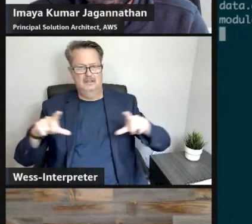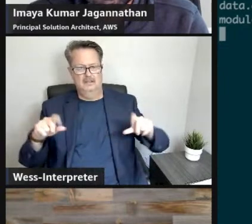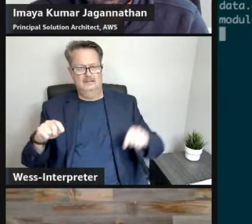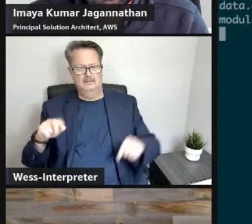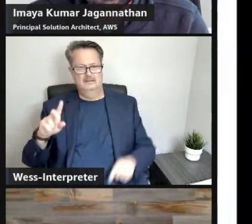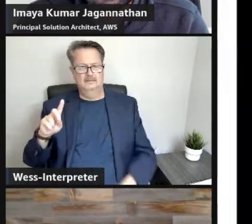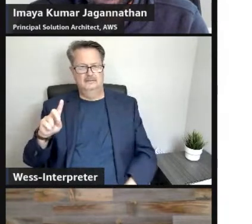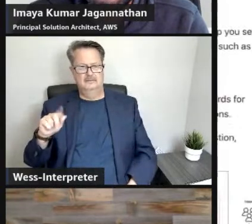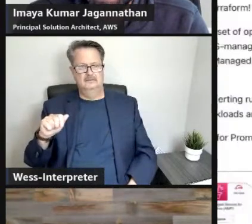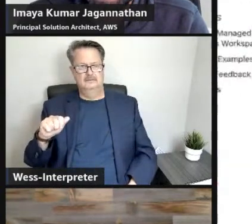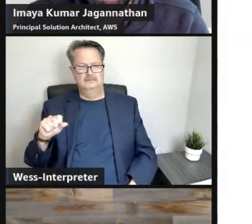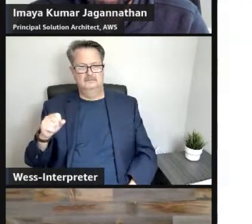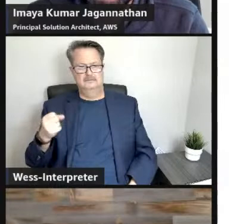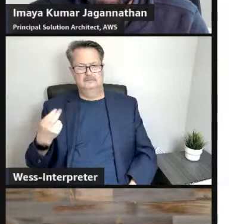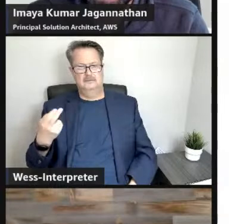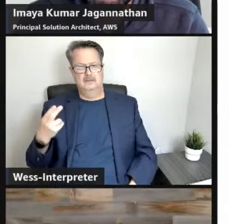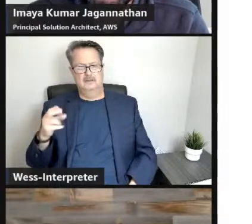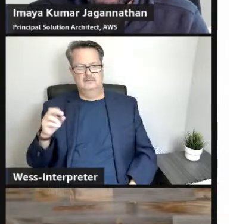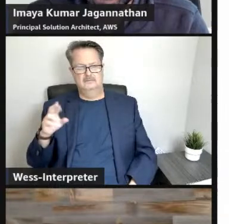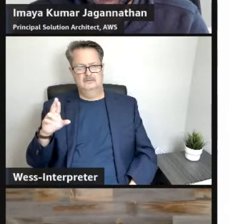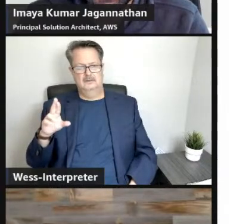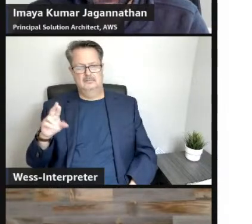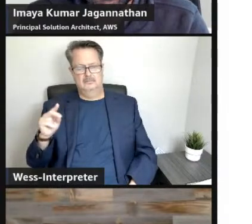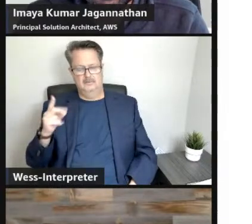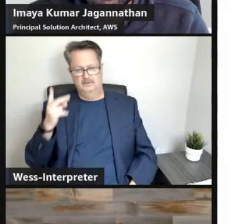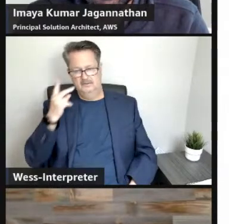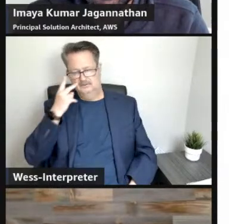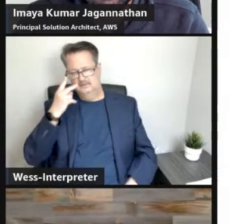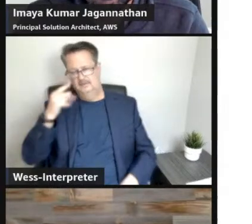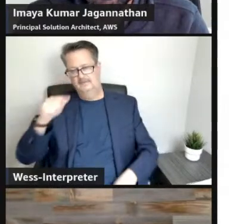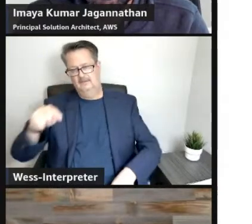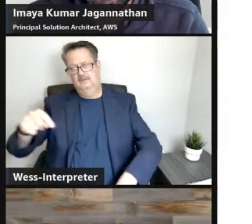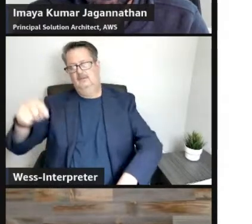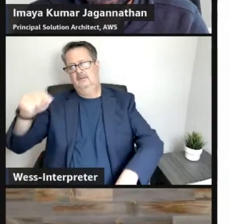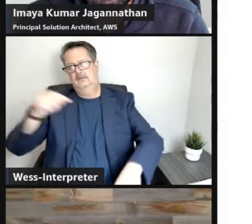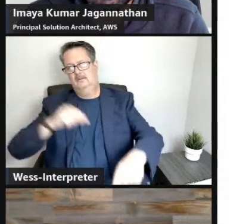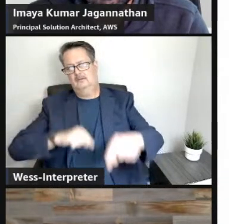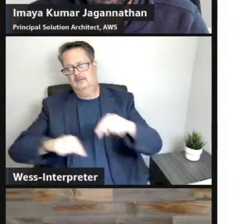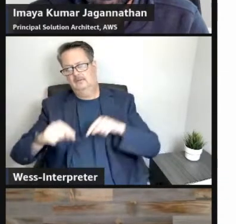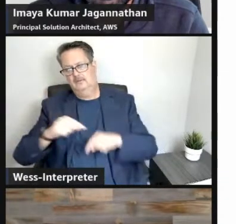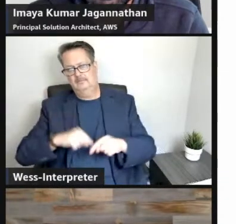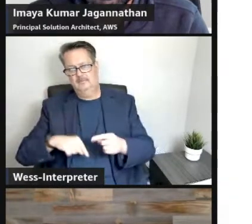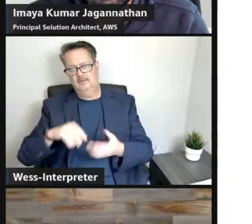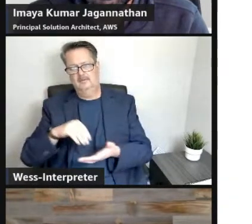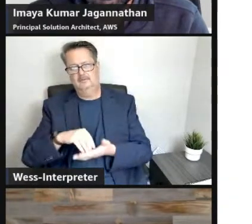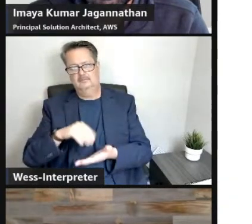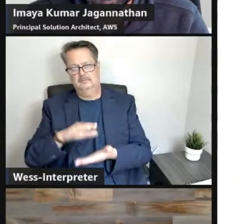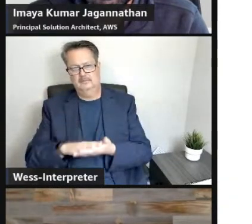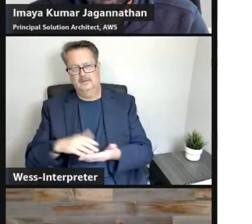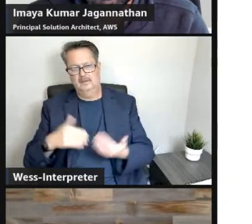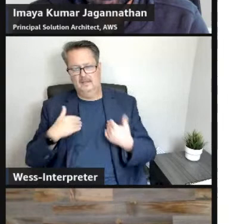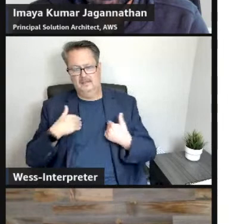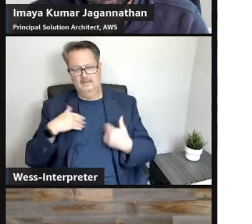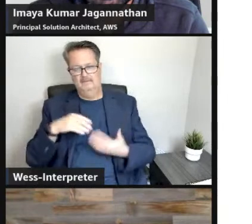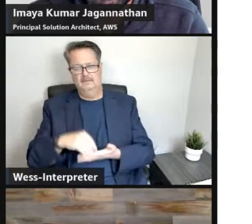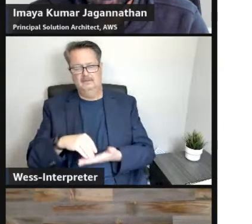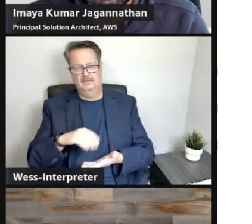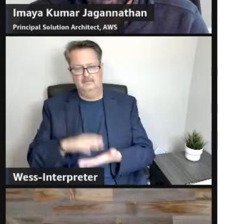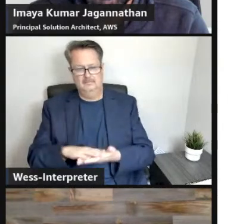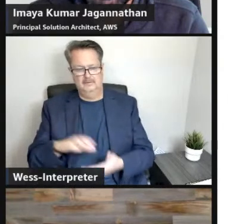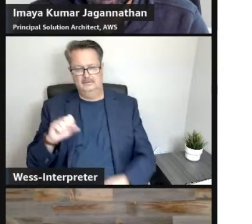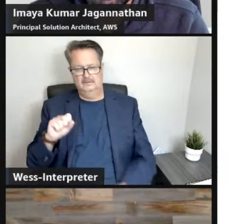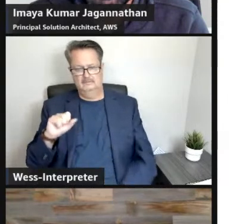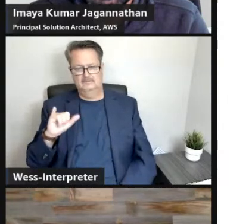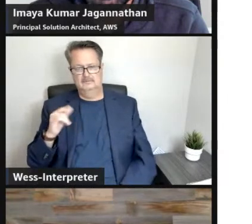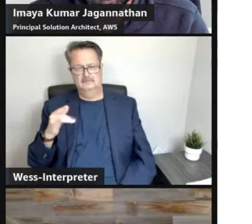we'll see if we go back on our documentation site. So we have a documentation site here that explains